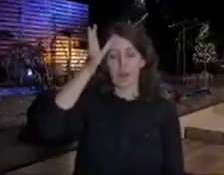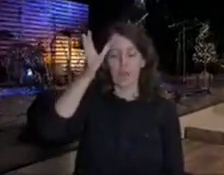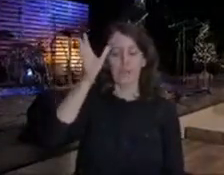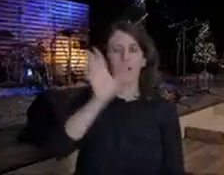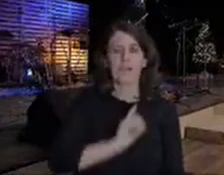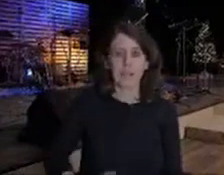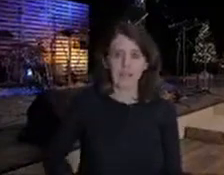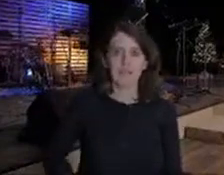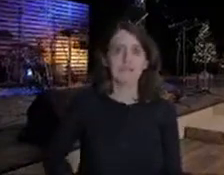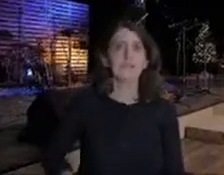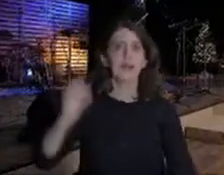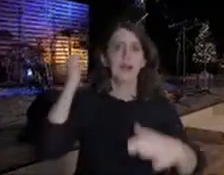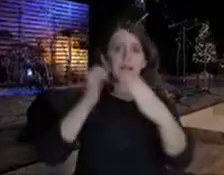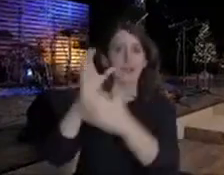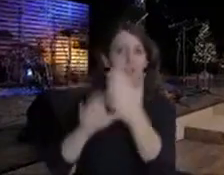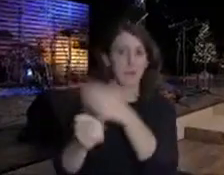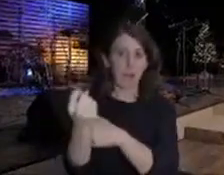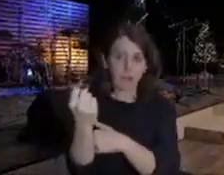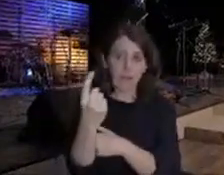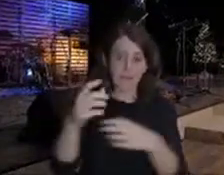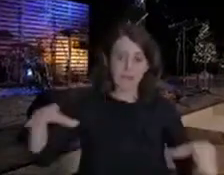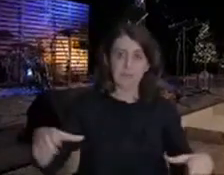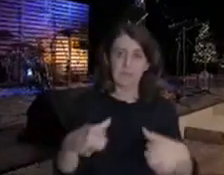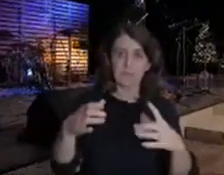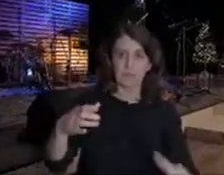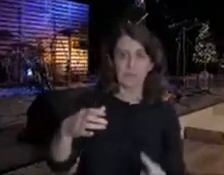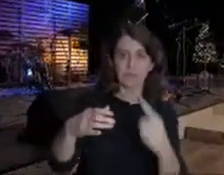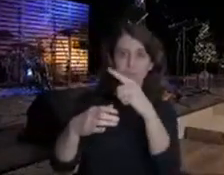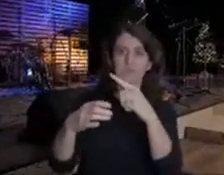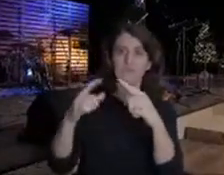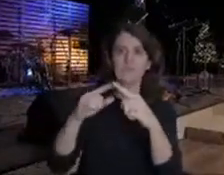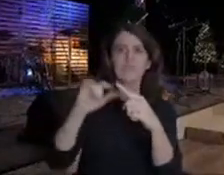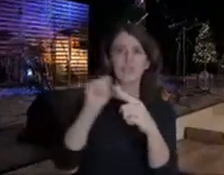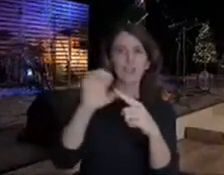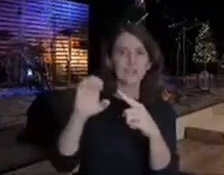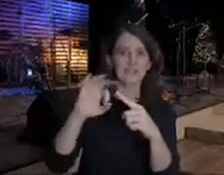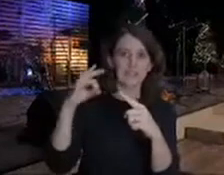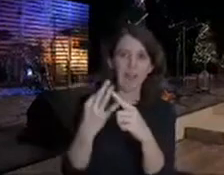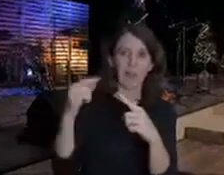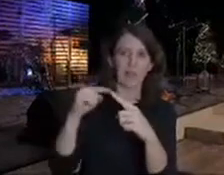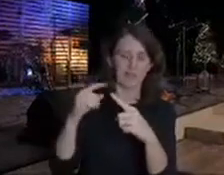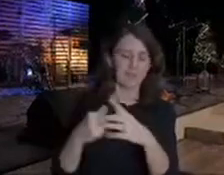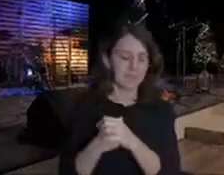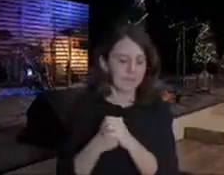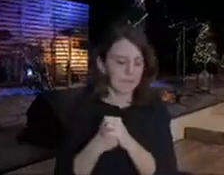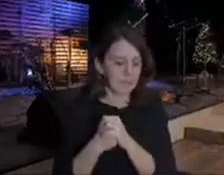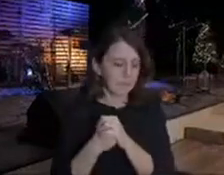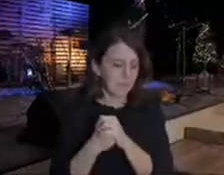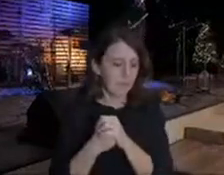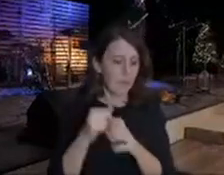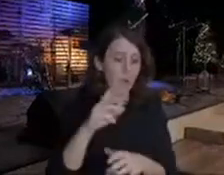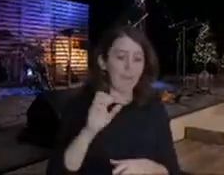David. Right? Isaiah chapter 11, a shoot will come up from the stump of Jesse. Right? You get to the end of the book in Revelation chapter